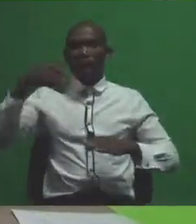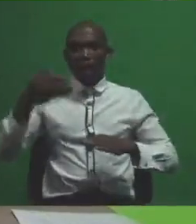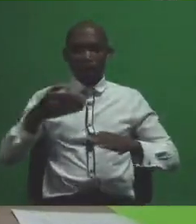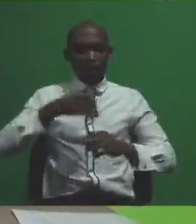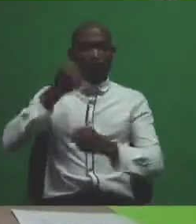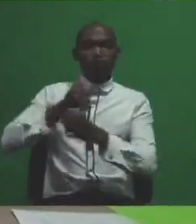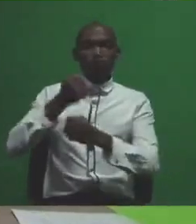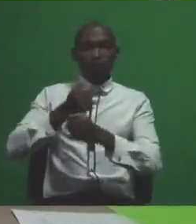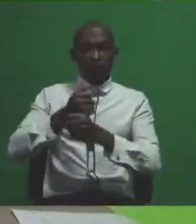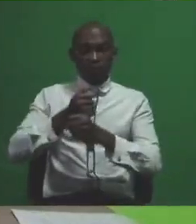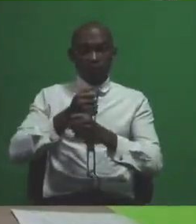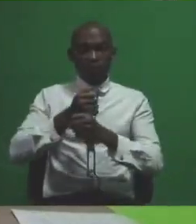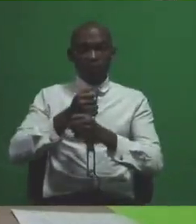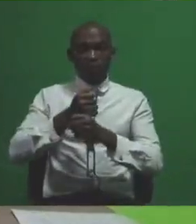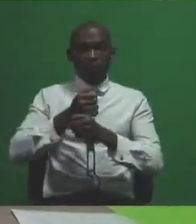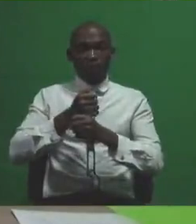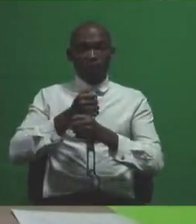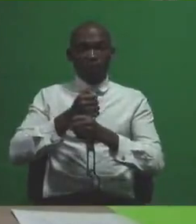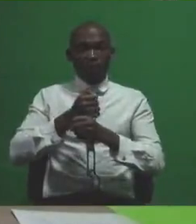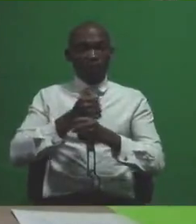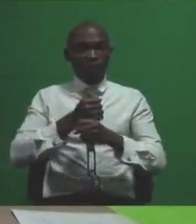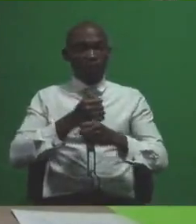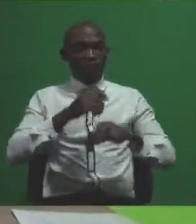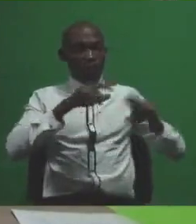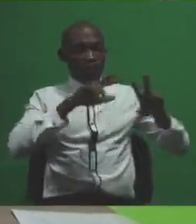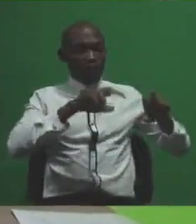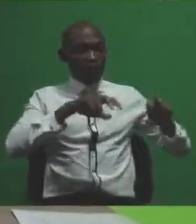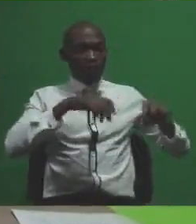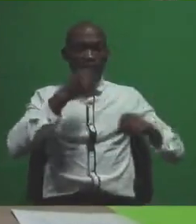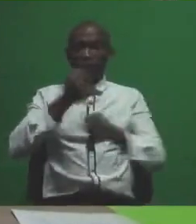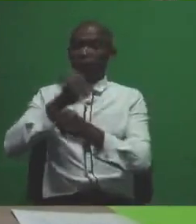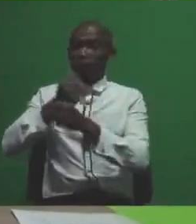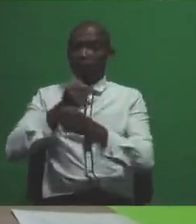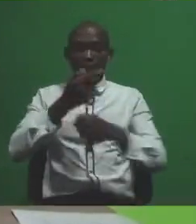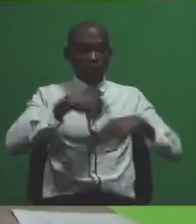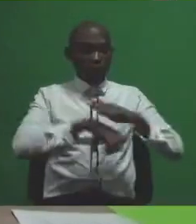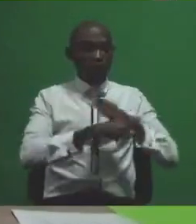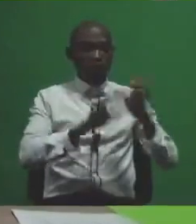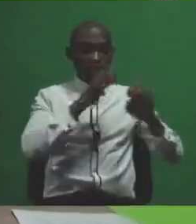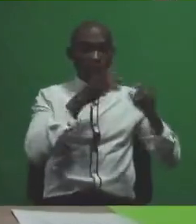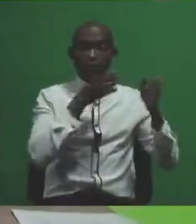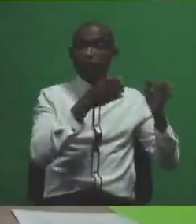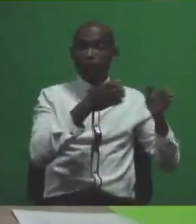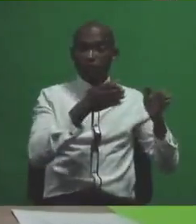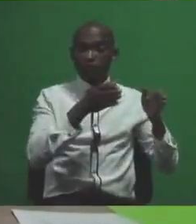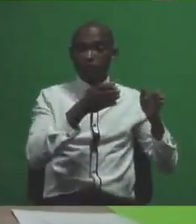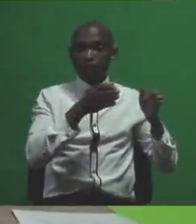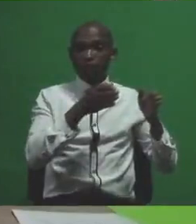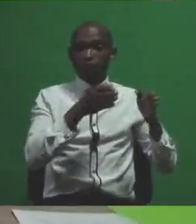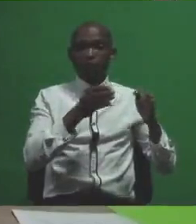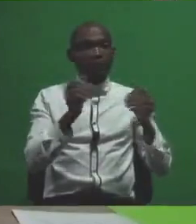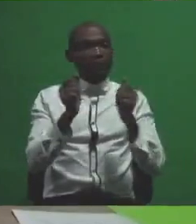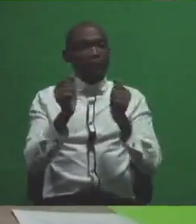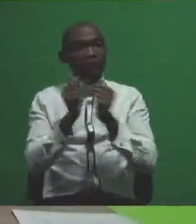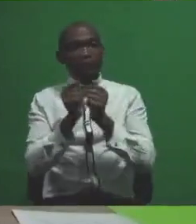after doing experiments. Also, our property, for example, apparatus. Some of them made